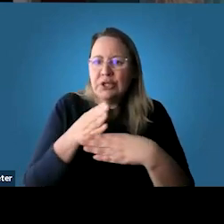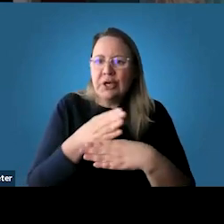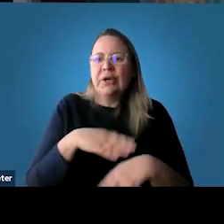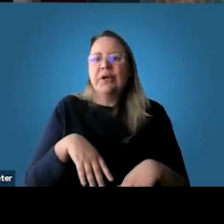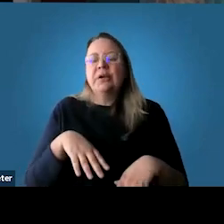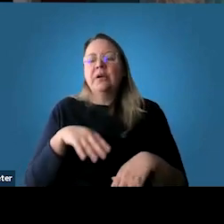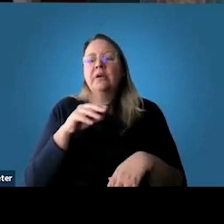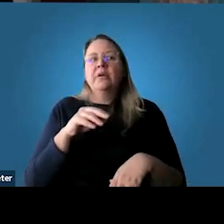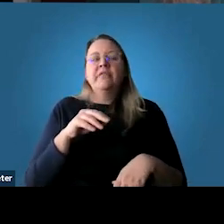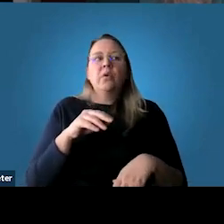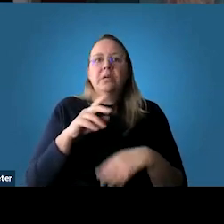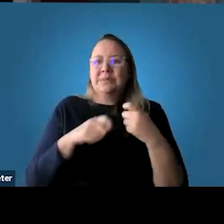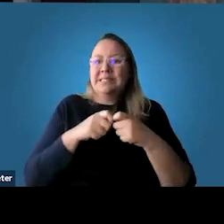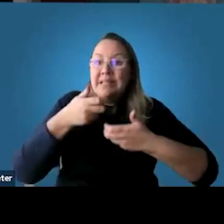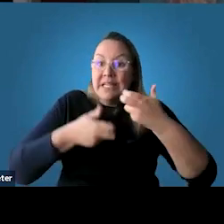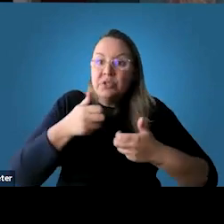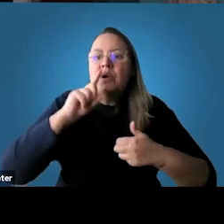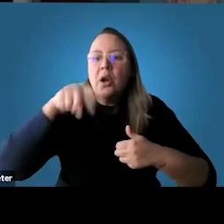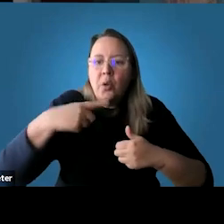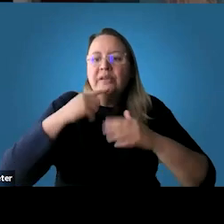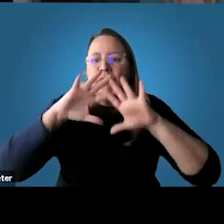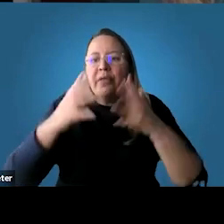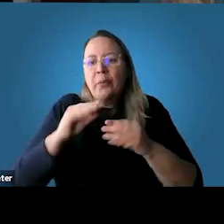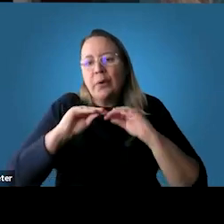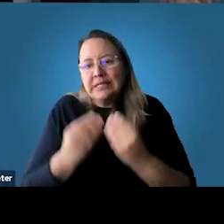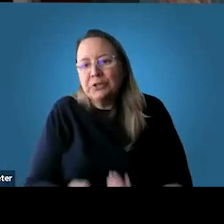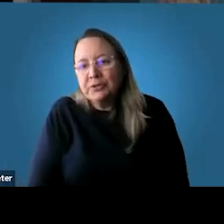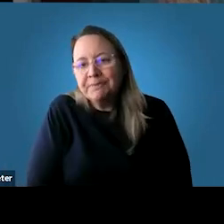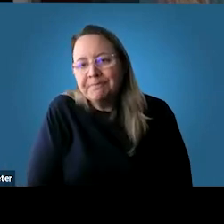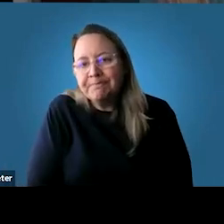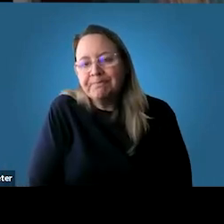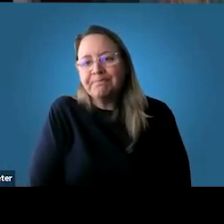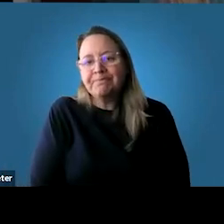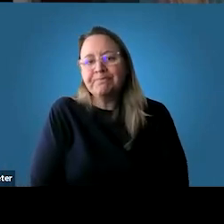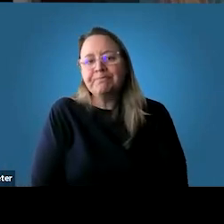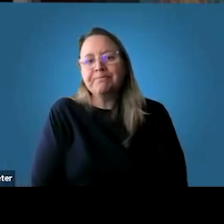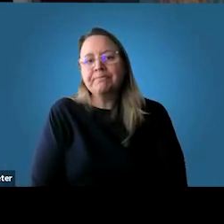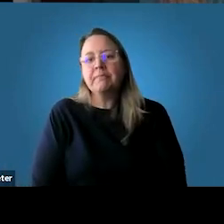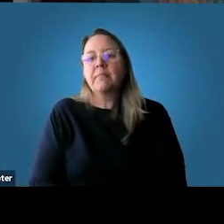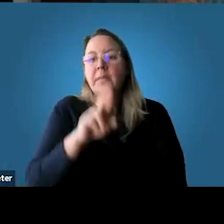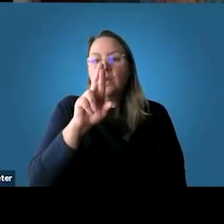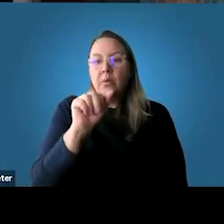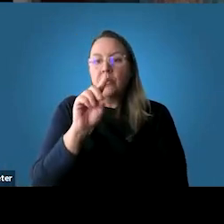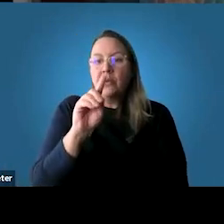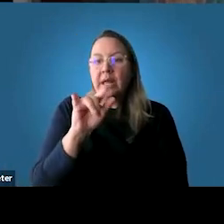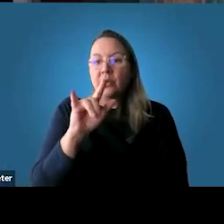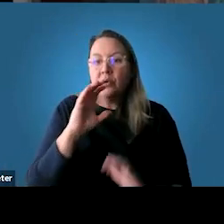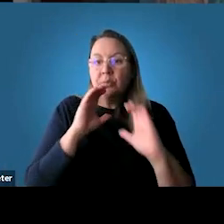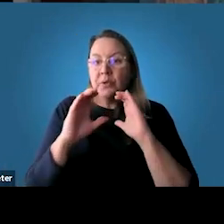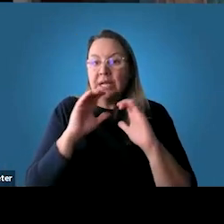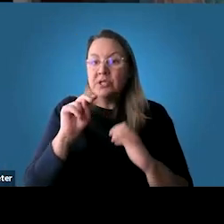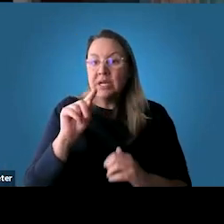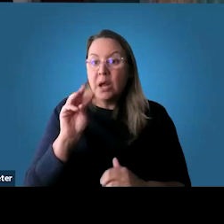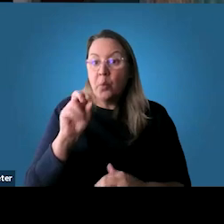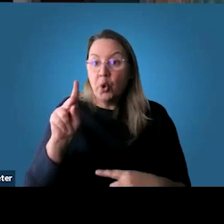milestones for the issue, not just our organization. Now, the Radical Communicators Network recently had a fantastic webinar